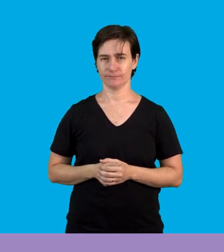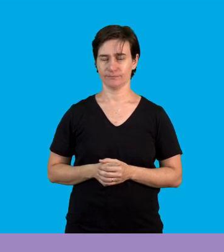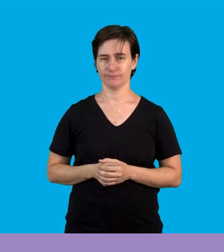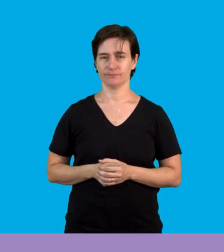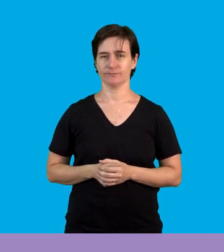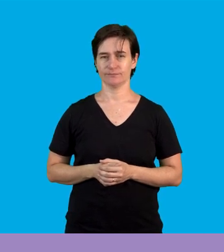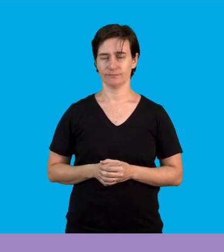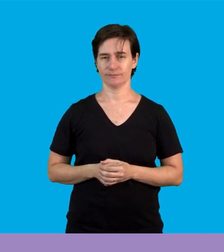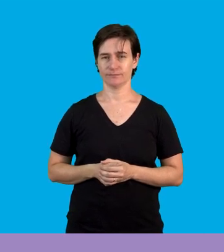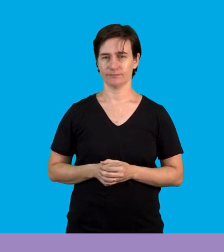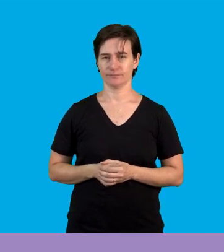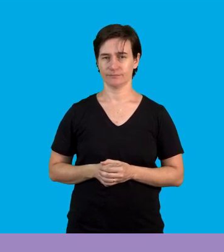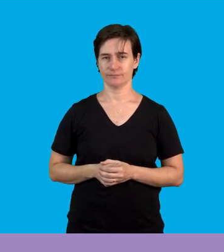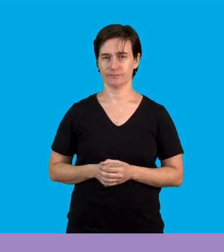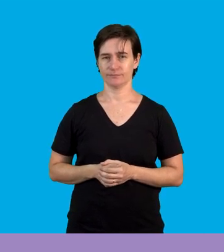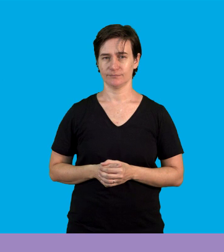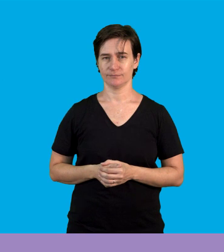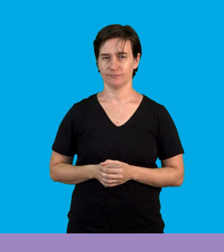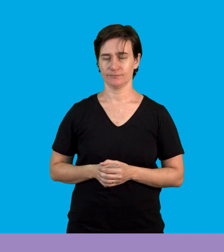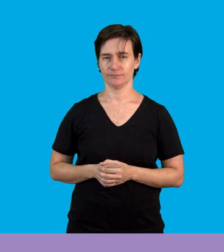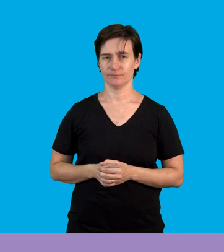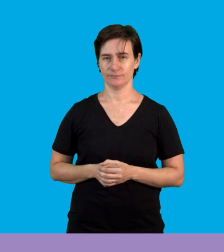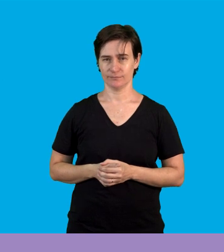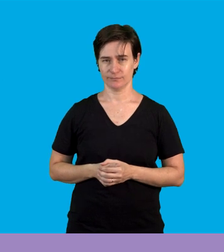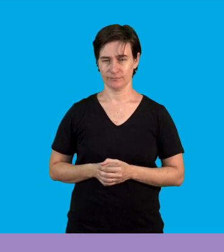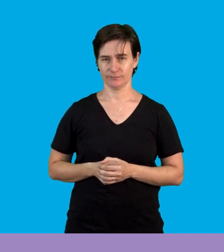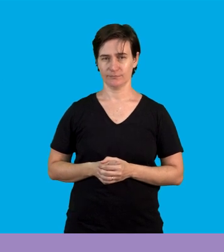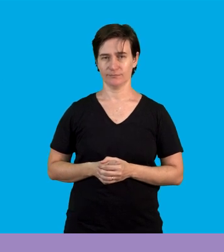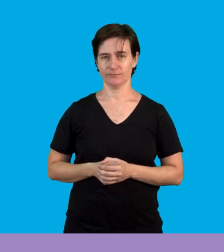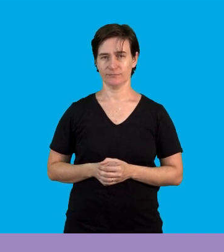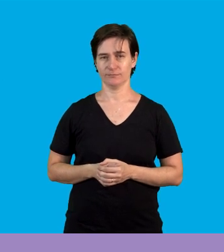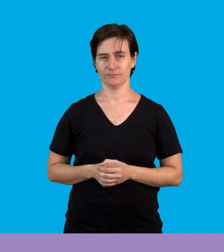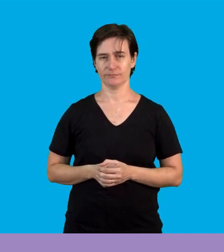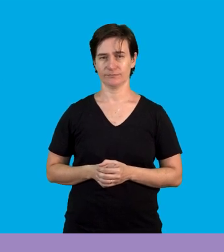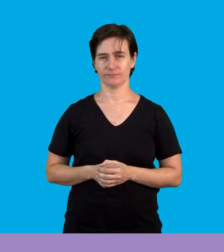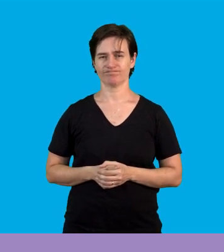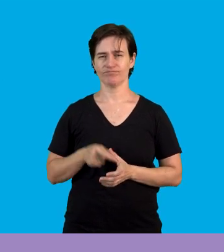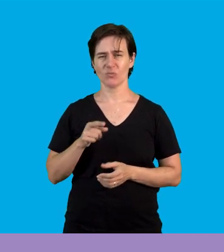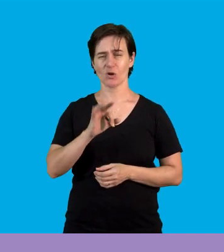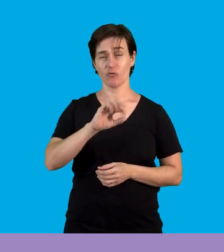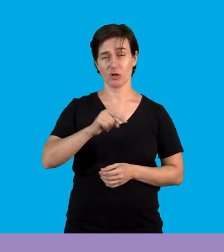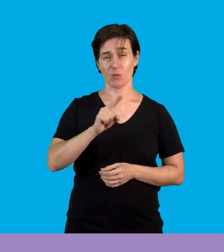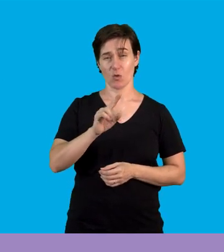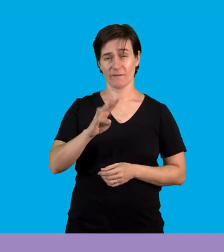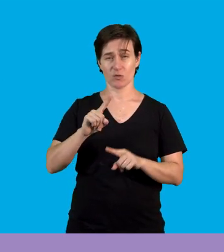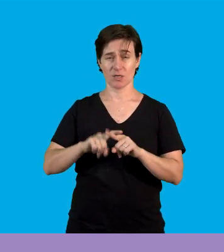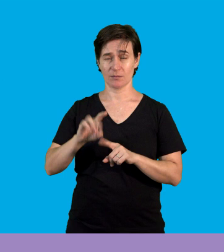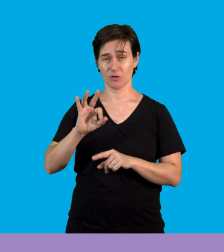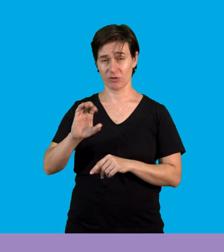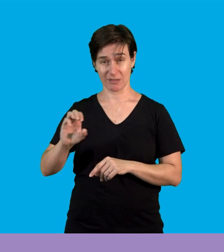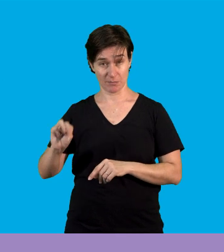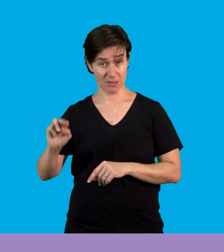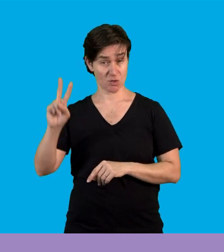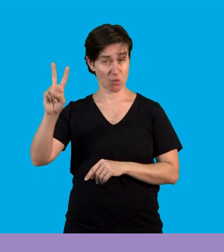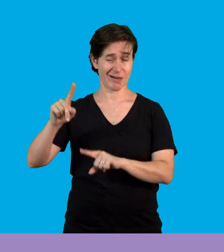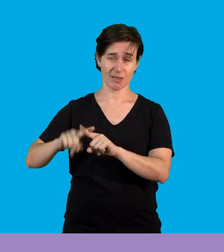centimeters squared, and we are multiplying this with 20 centimeters. So what is 3,14 multiplied by